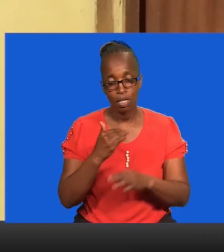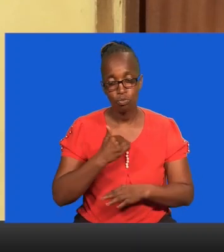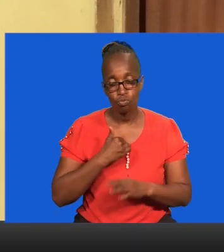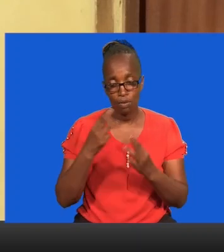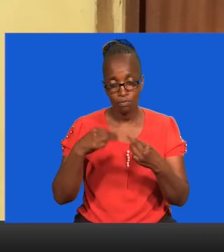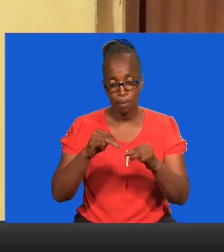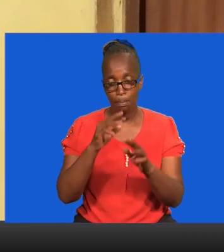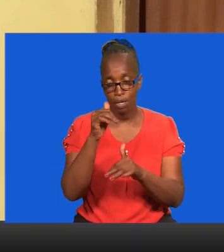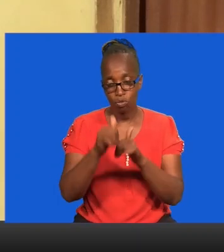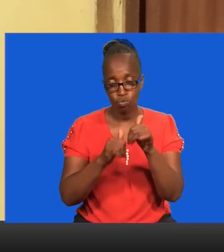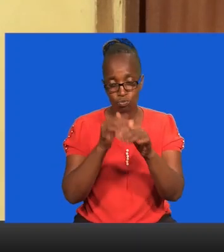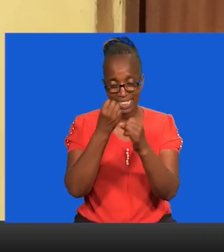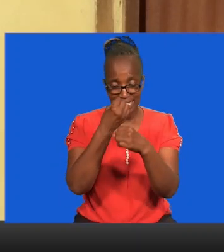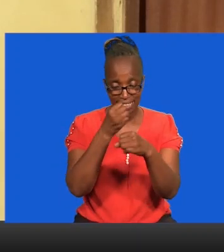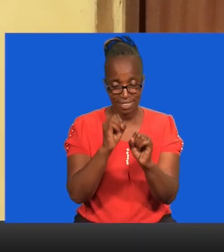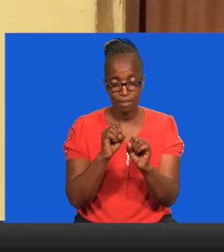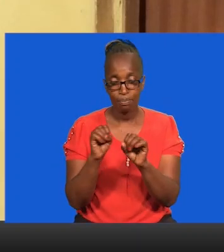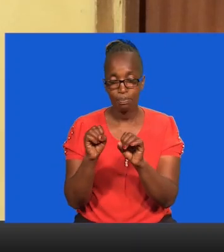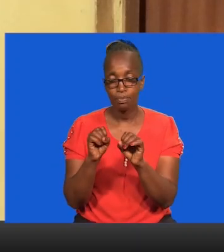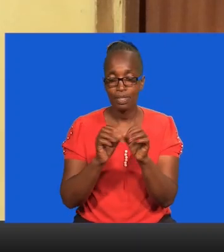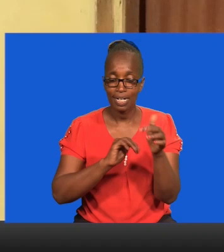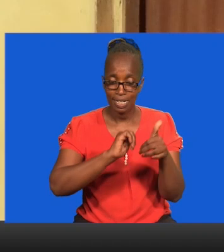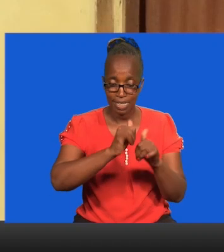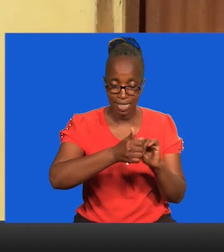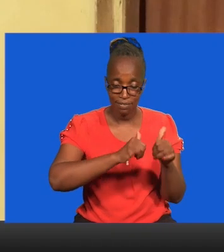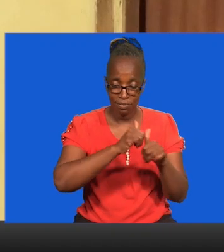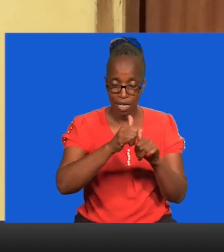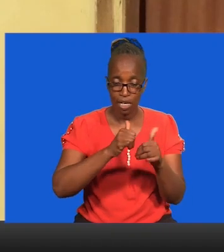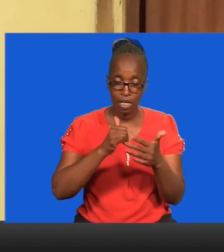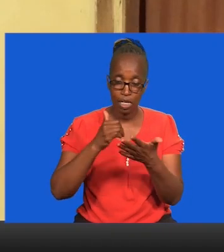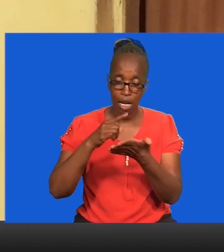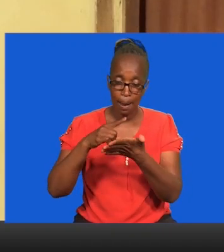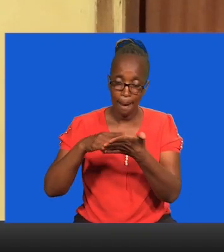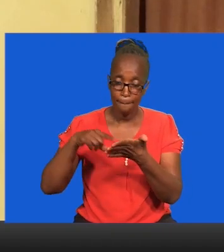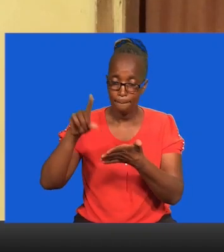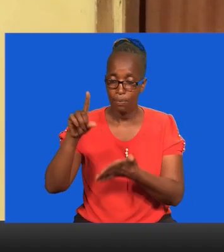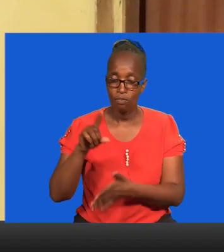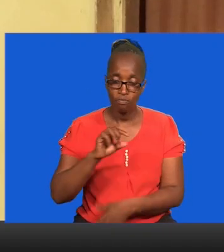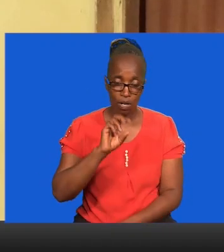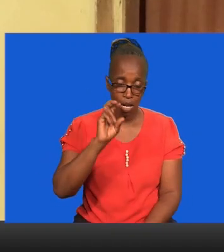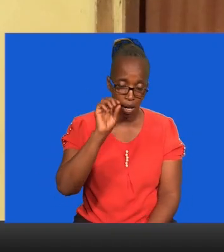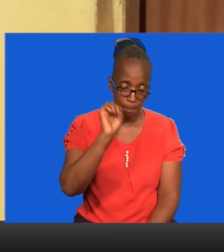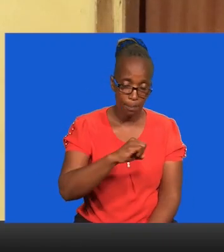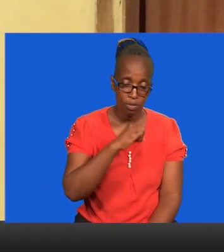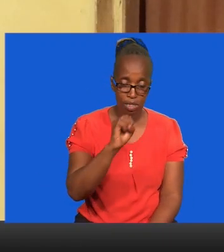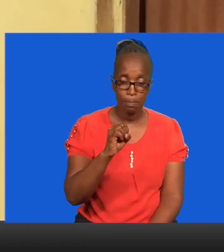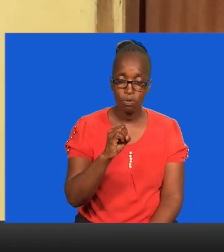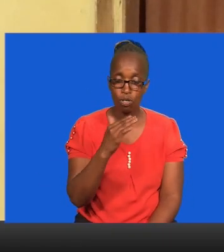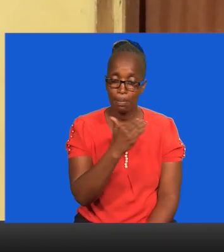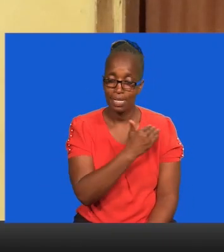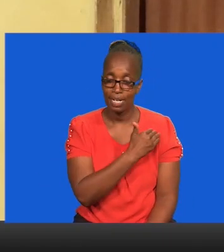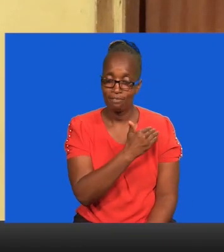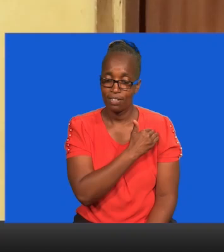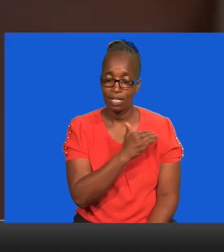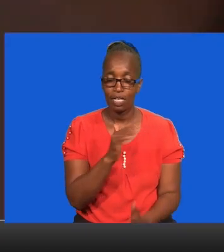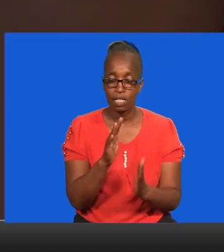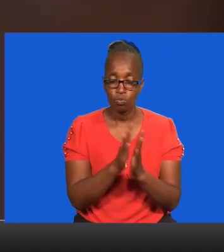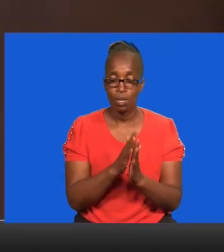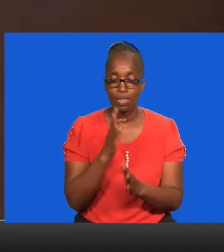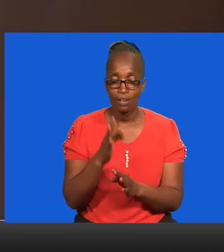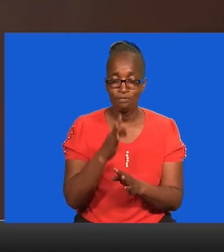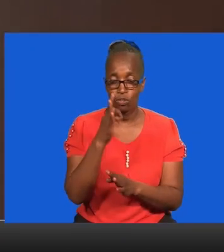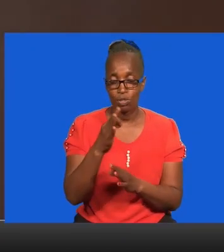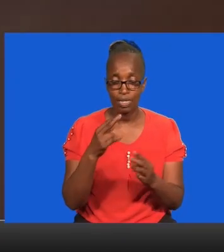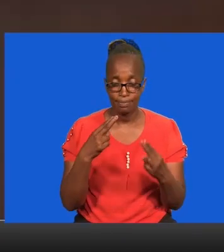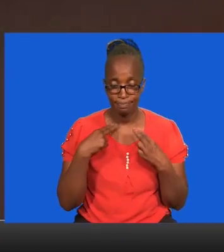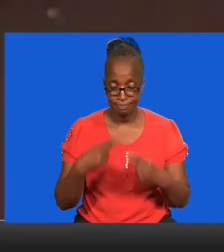safe and are scientifically proven, so they cannot interfere with their future reproductive health.